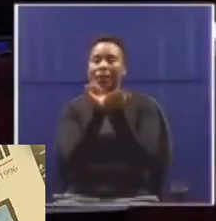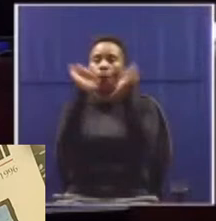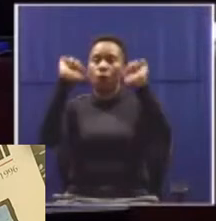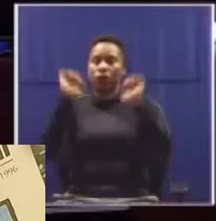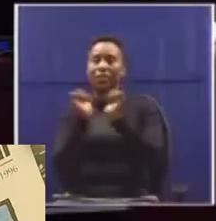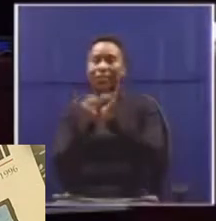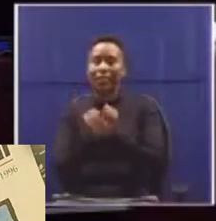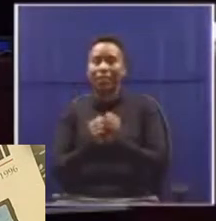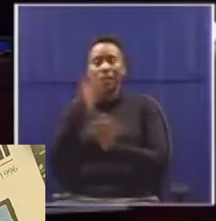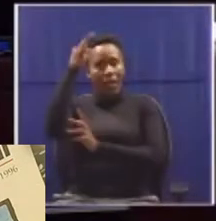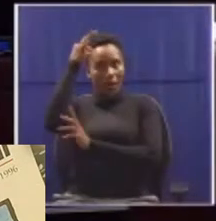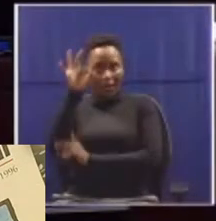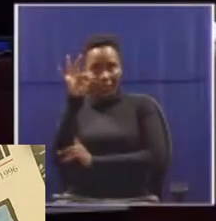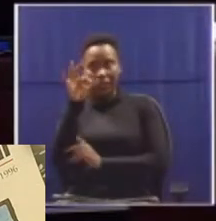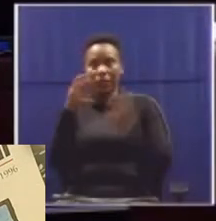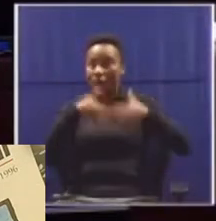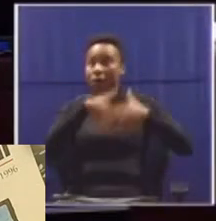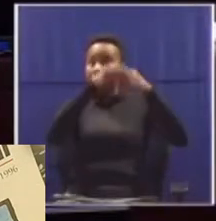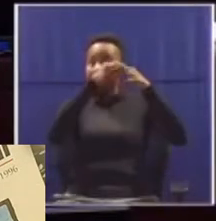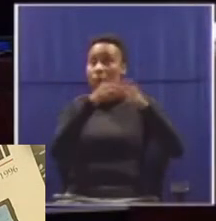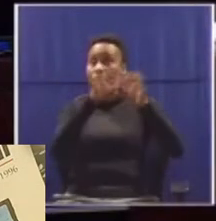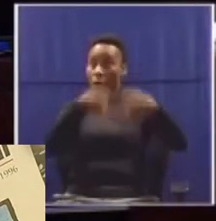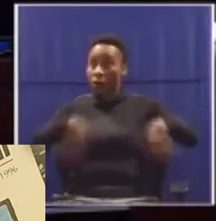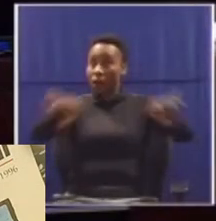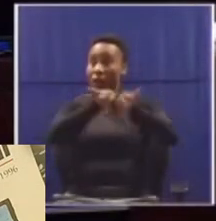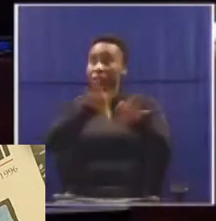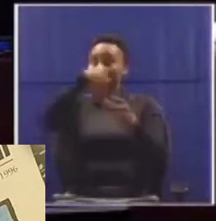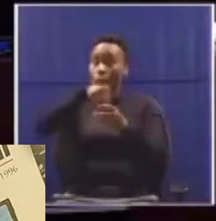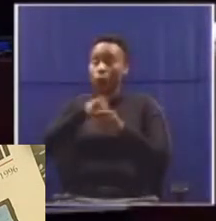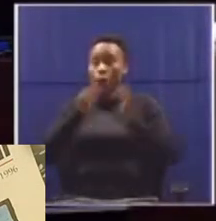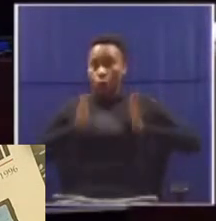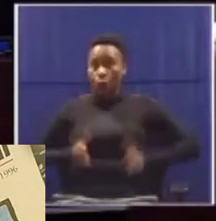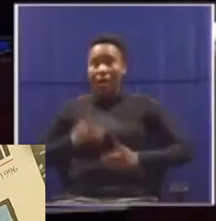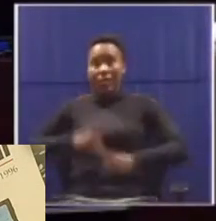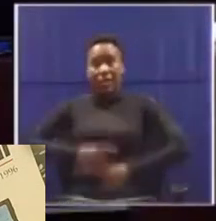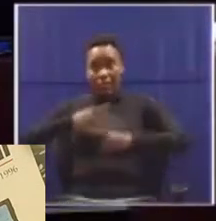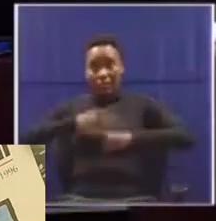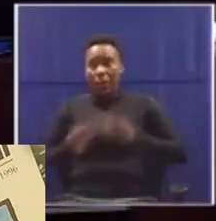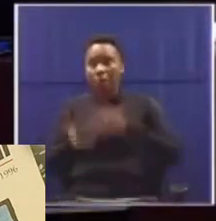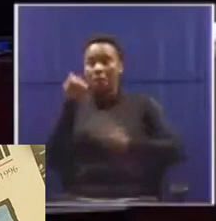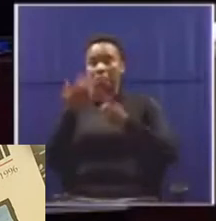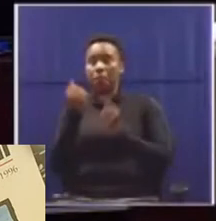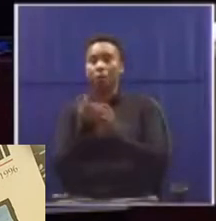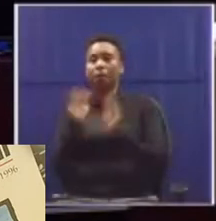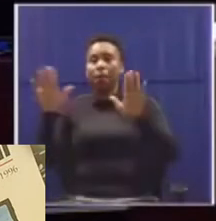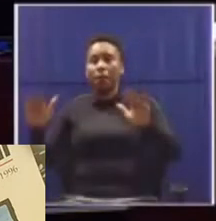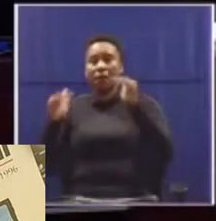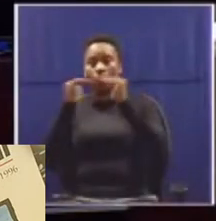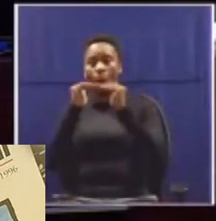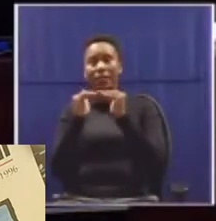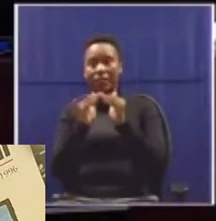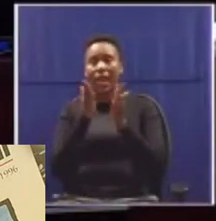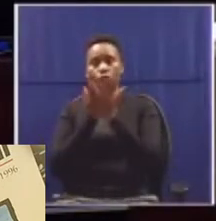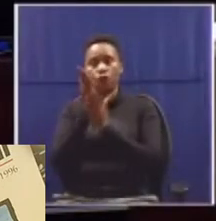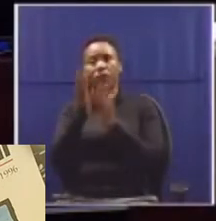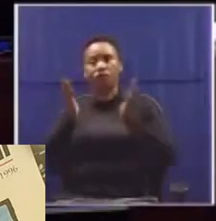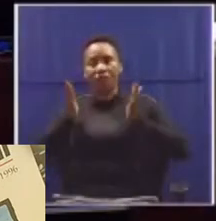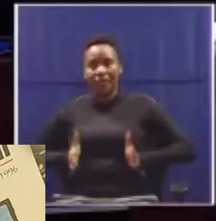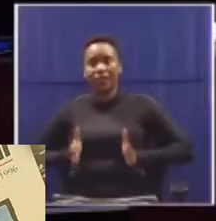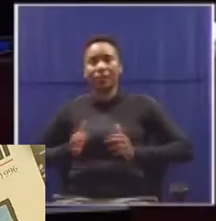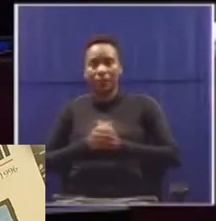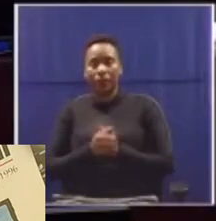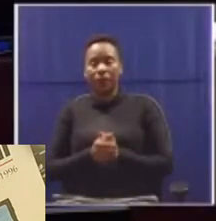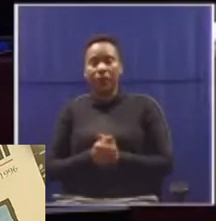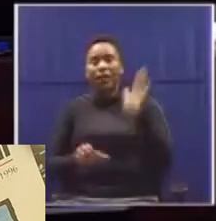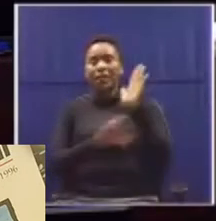founded on values that include human dignity the achievement of equality and the advancement of Human Rights and Freedoms